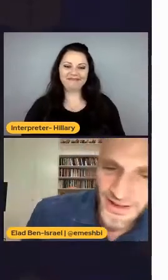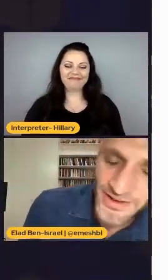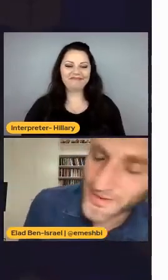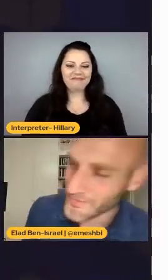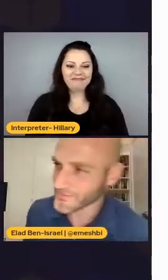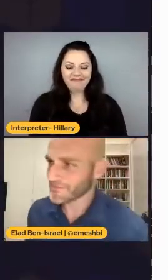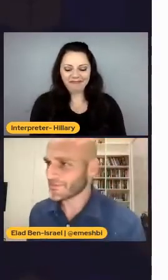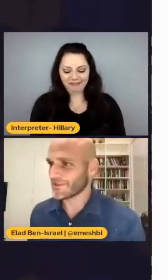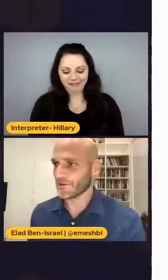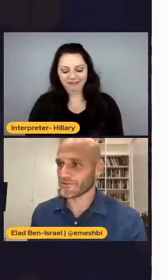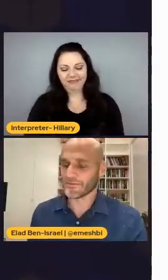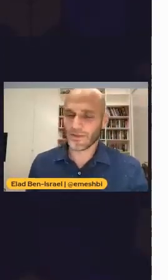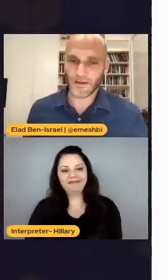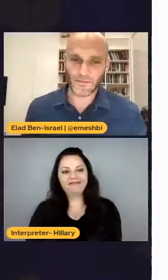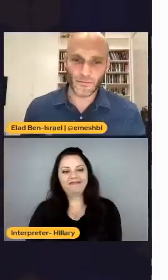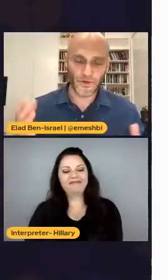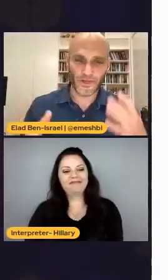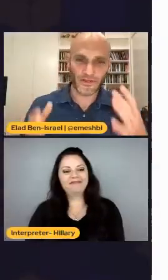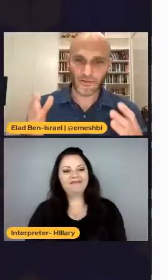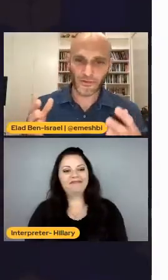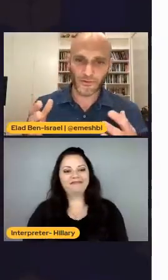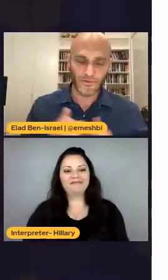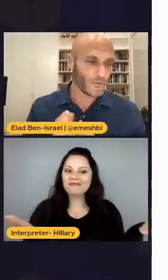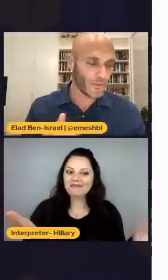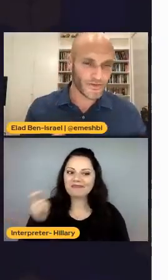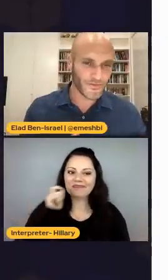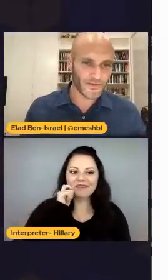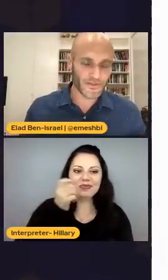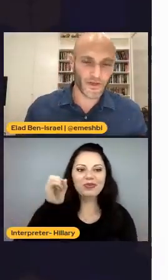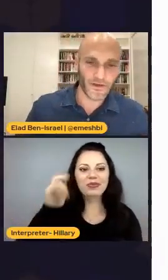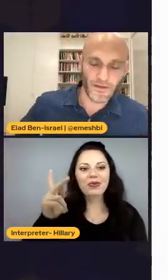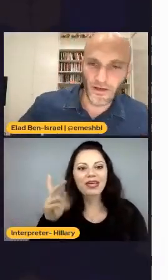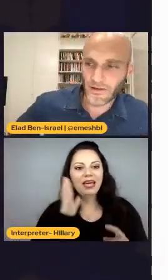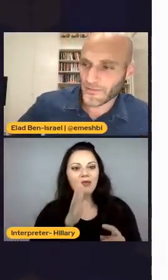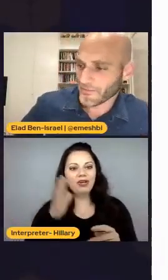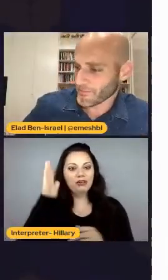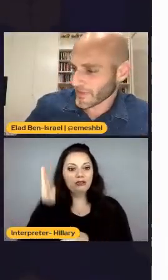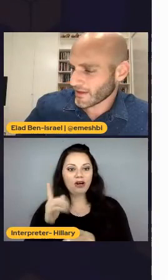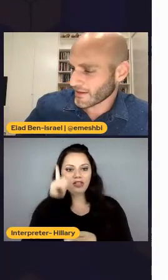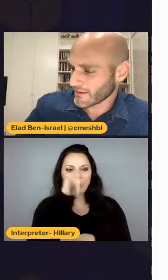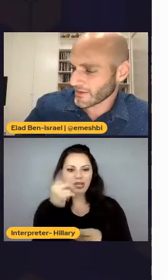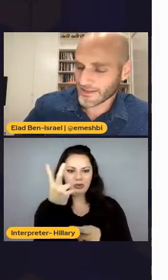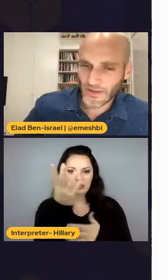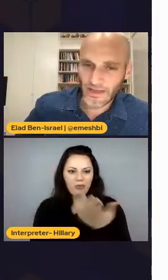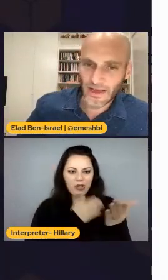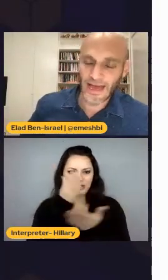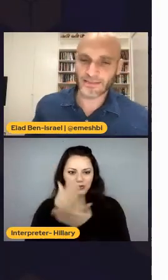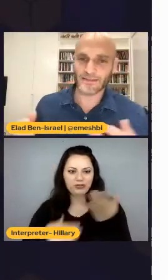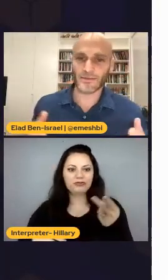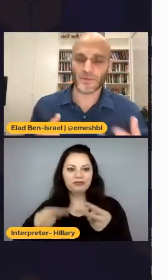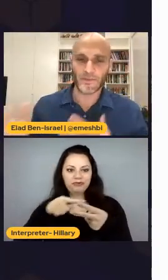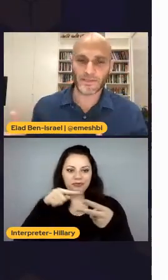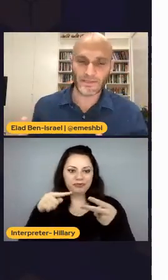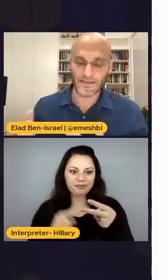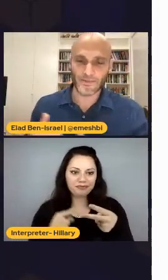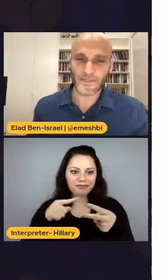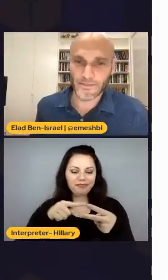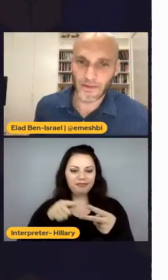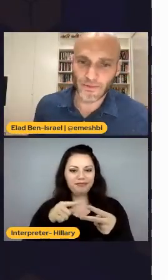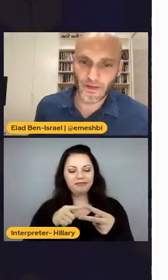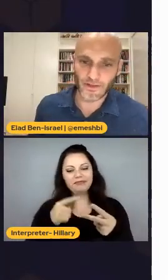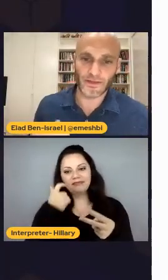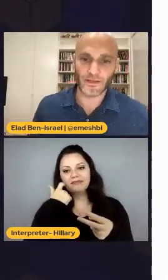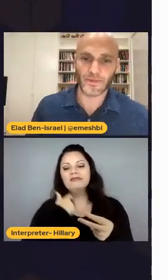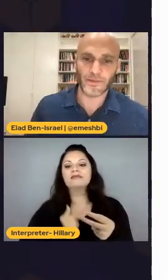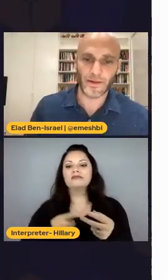Cool. So we're gonna do two parts for this talk. You guys asked that I'd spend